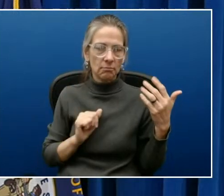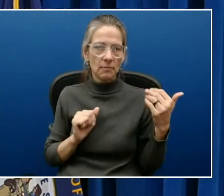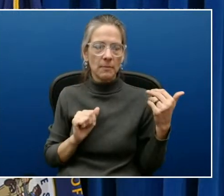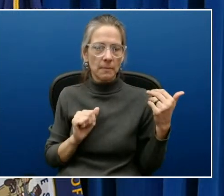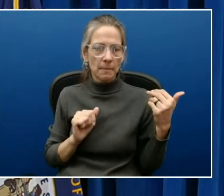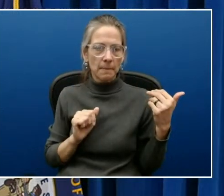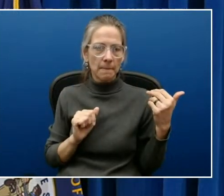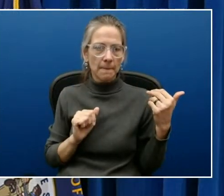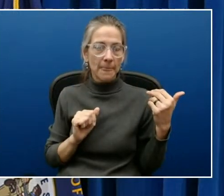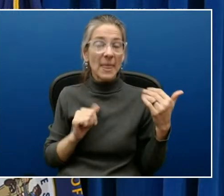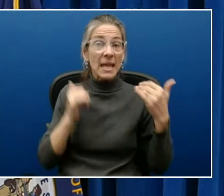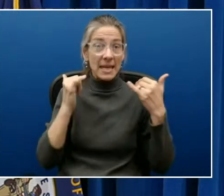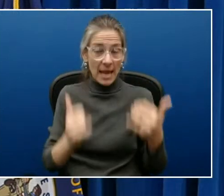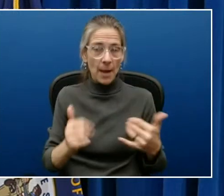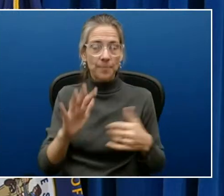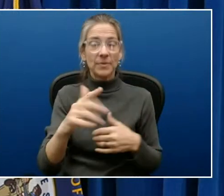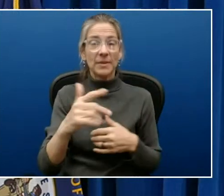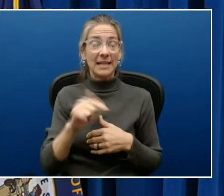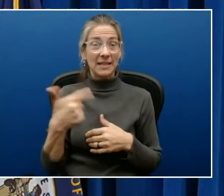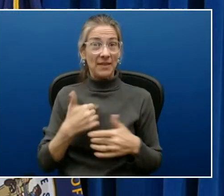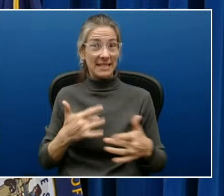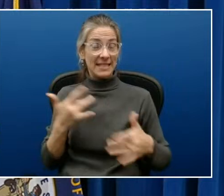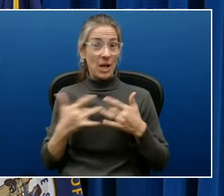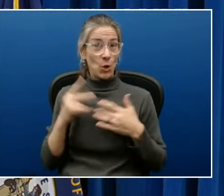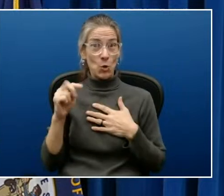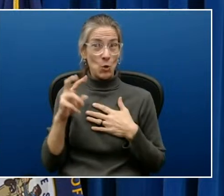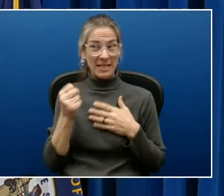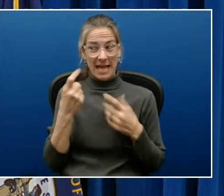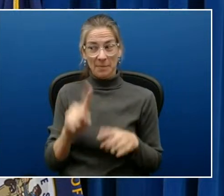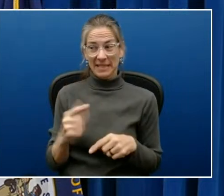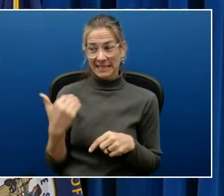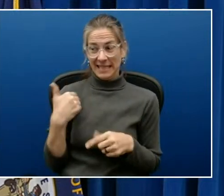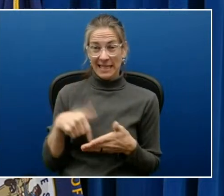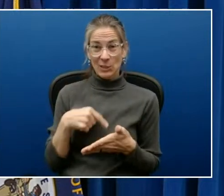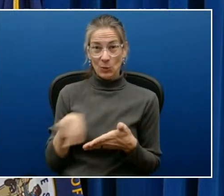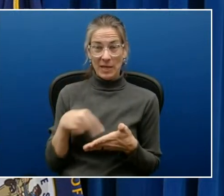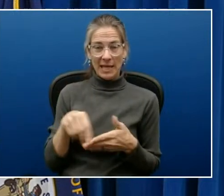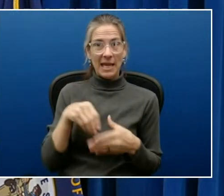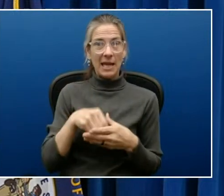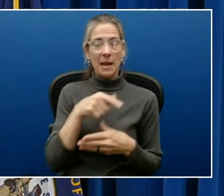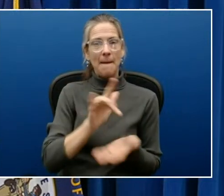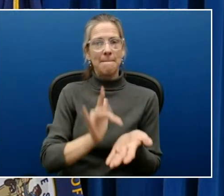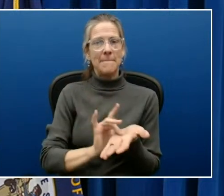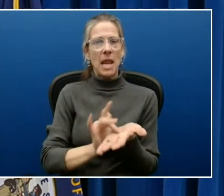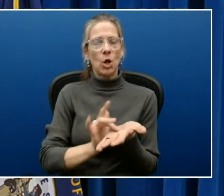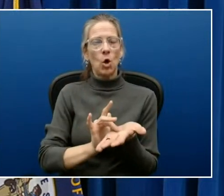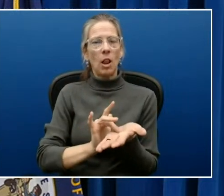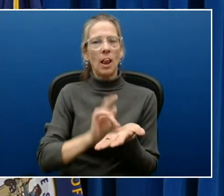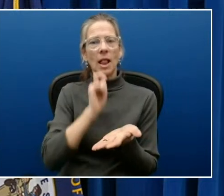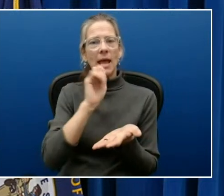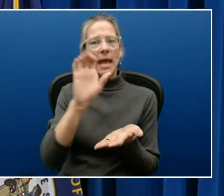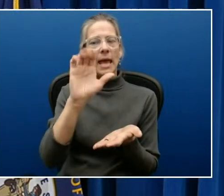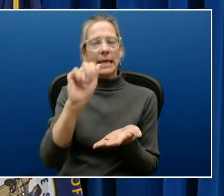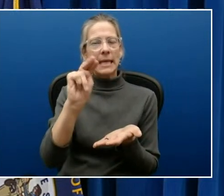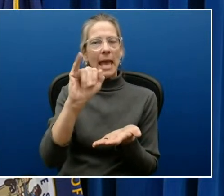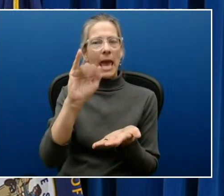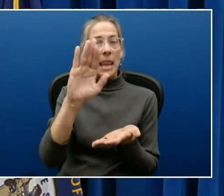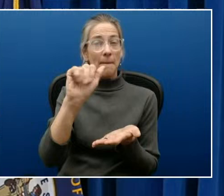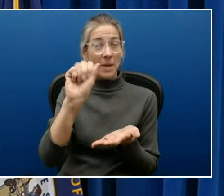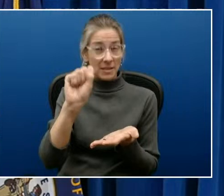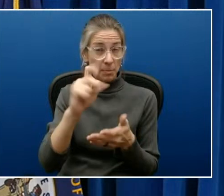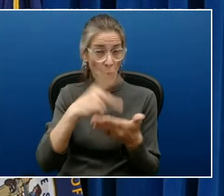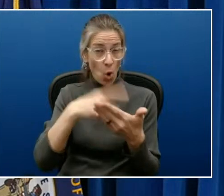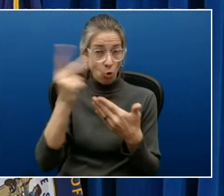Next, we've got some exciting news that took place earlier this week in our medical cannabis program. Team Kentucky